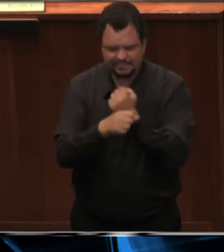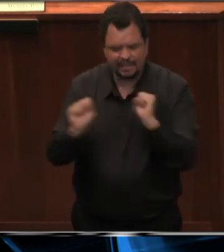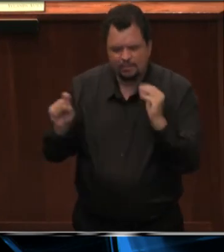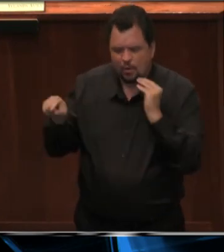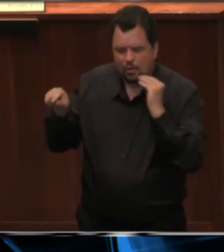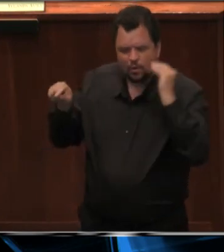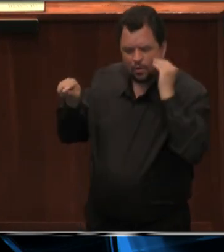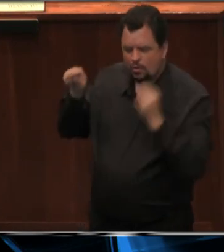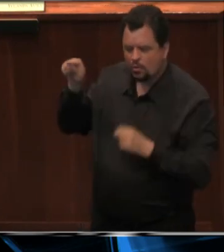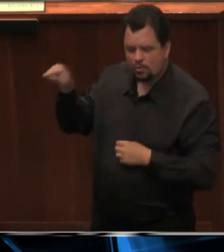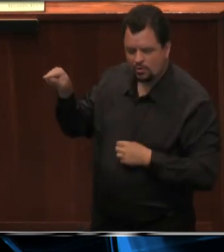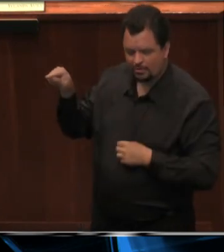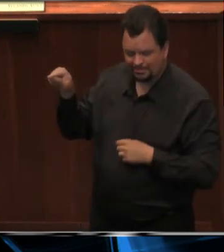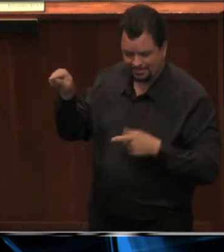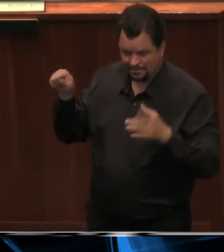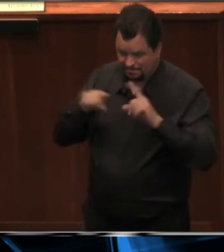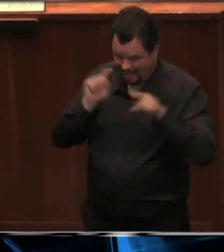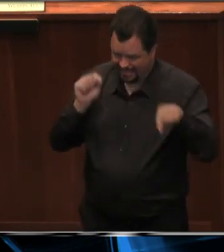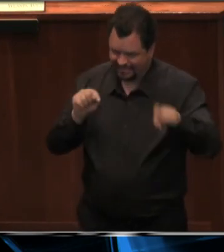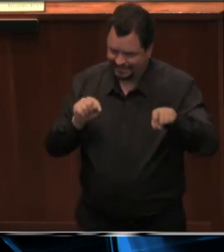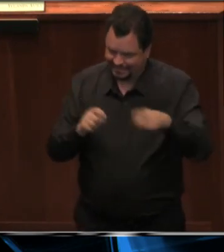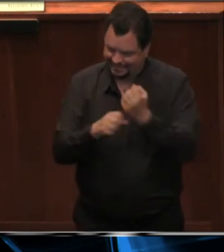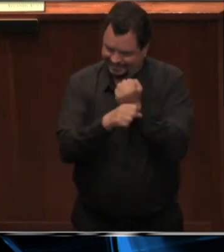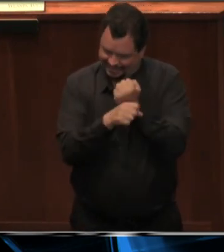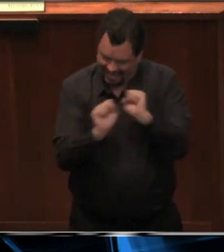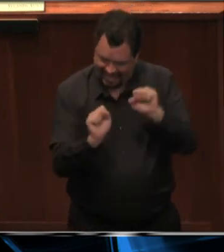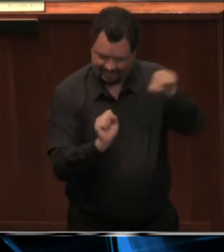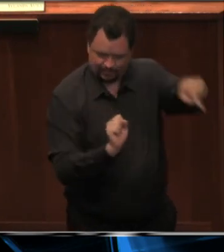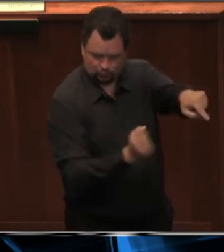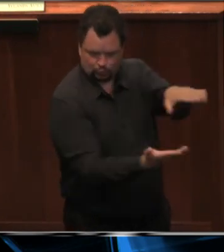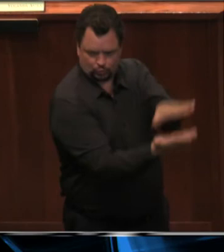school. And what I'm hearing from other fellow teachers in different